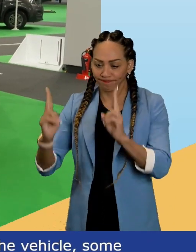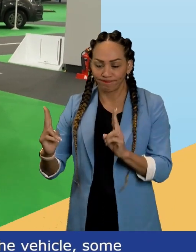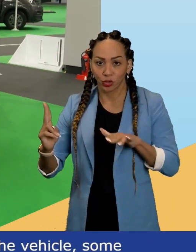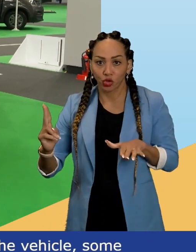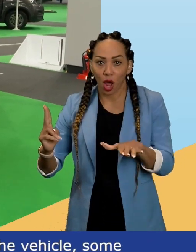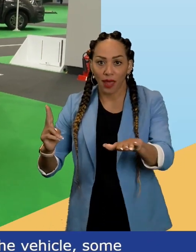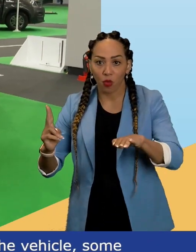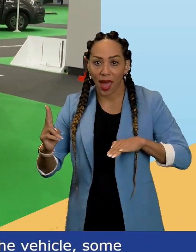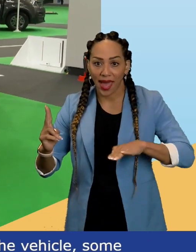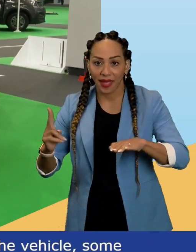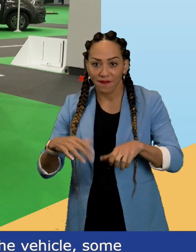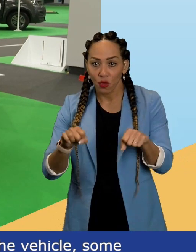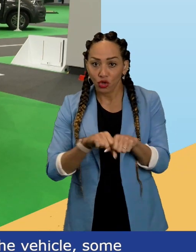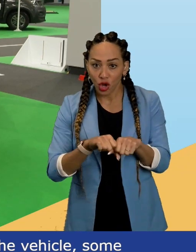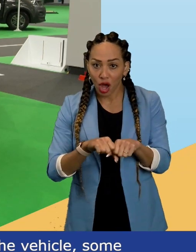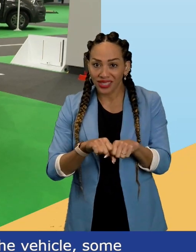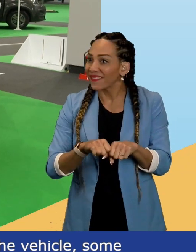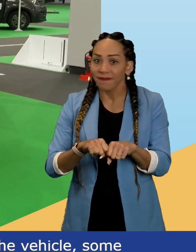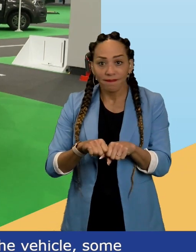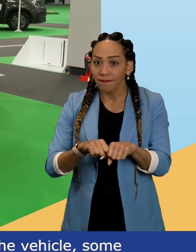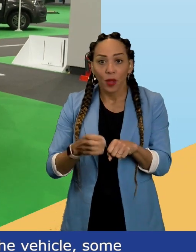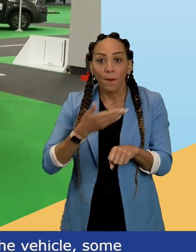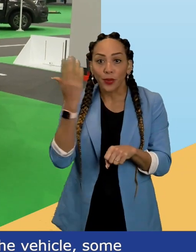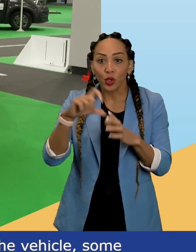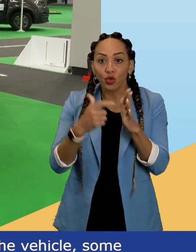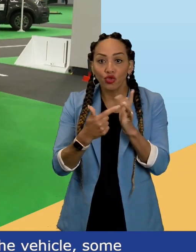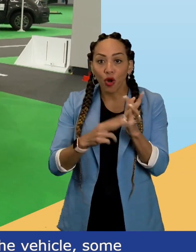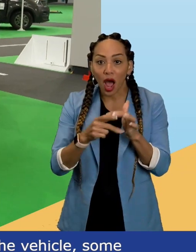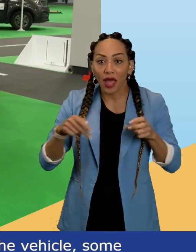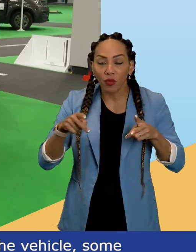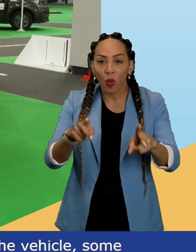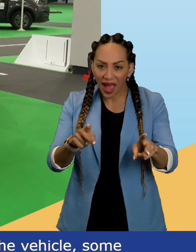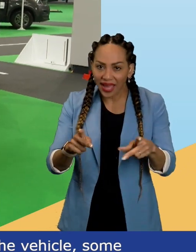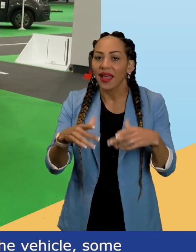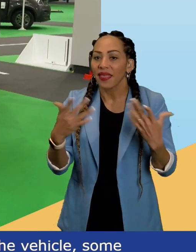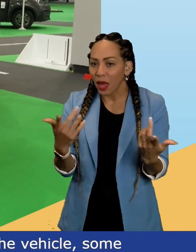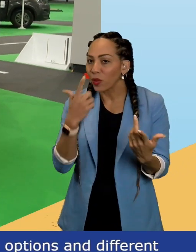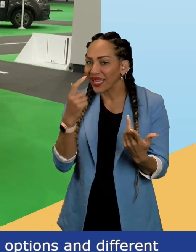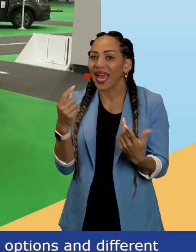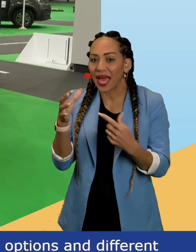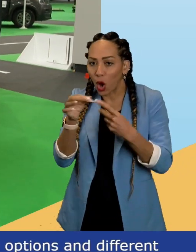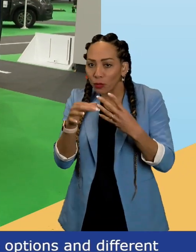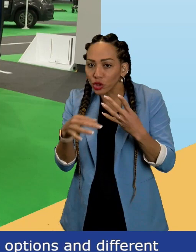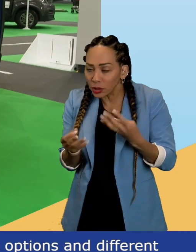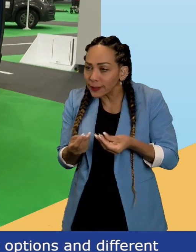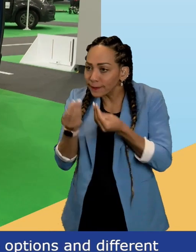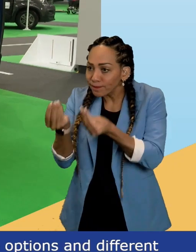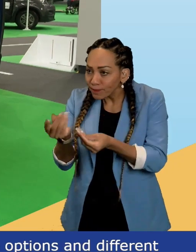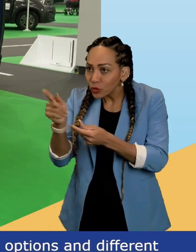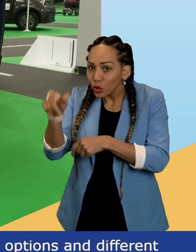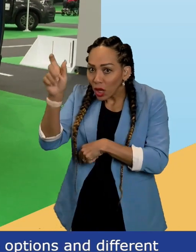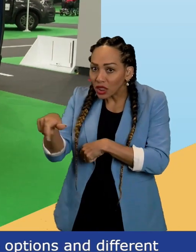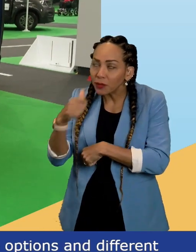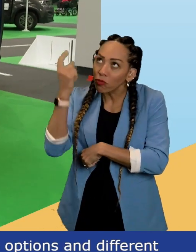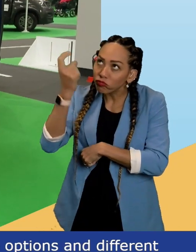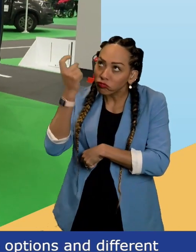different ideas, and our team back at Motability are really fantastic with advising customers of those different options. Gotcha. Generally speaking, mileage and